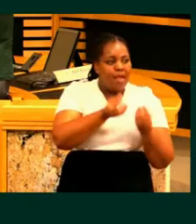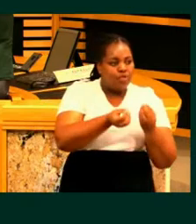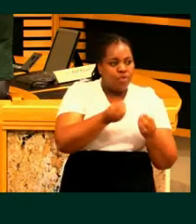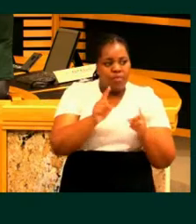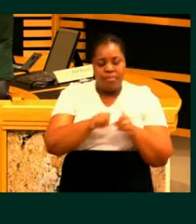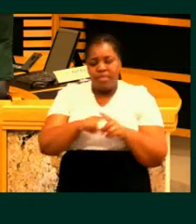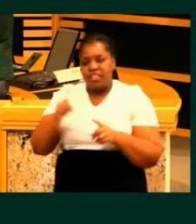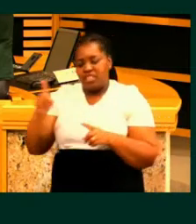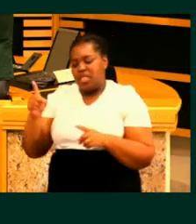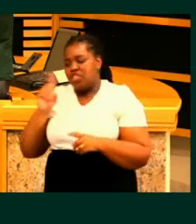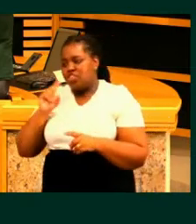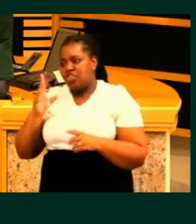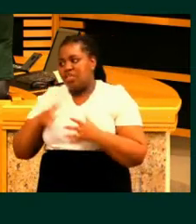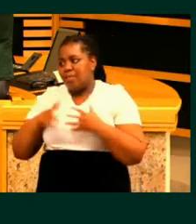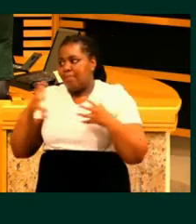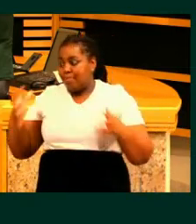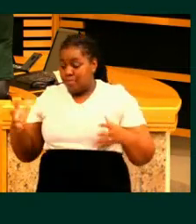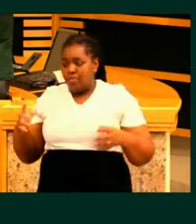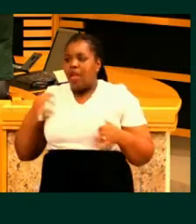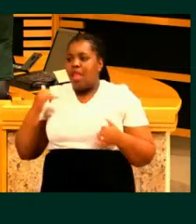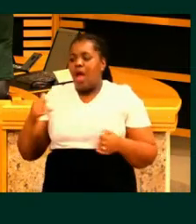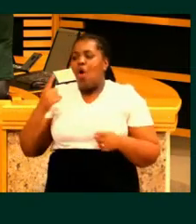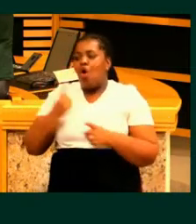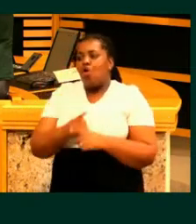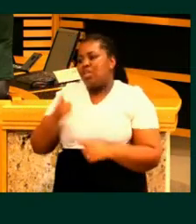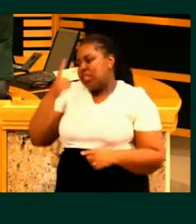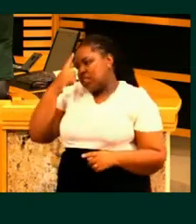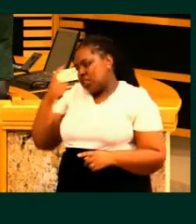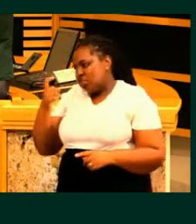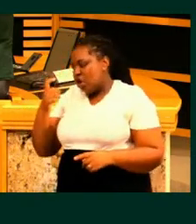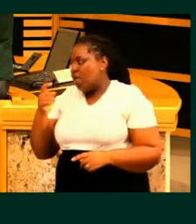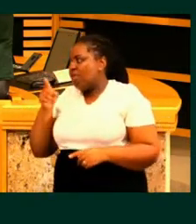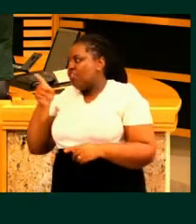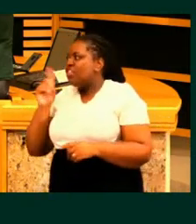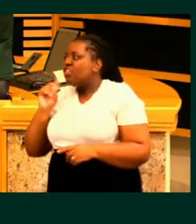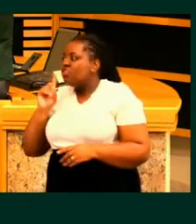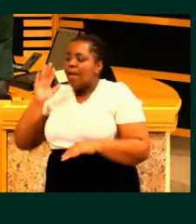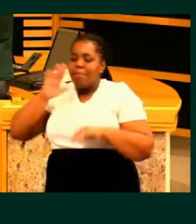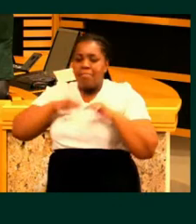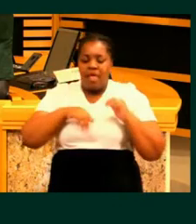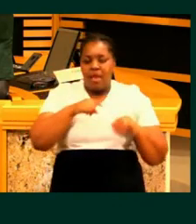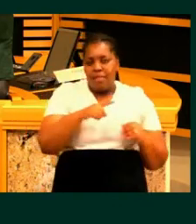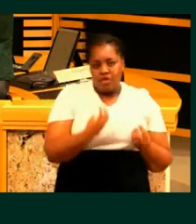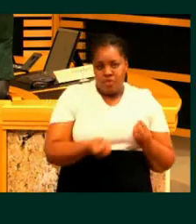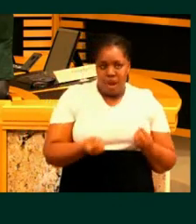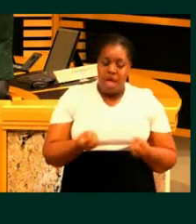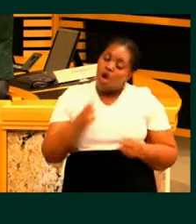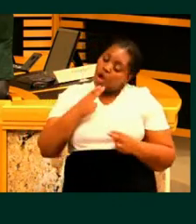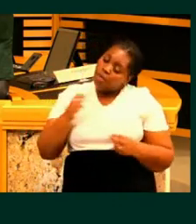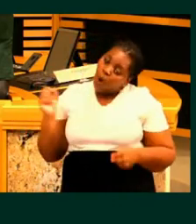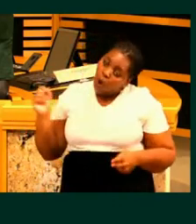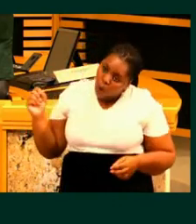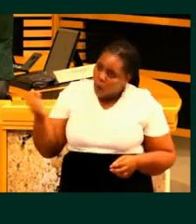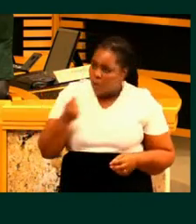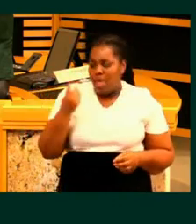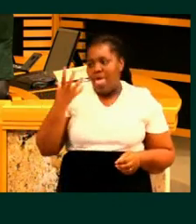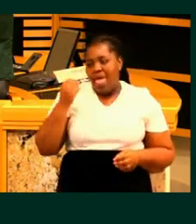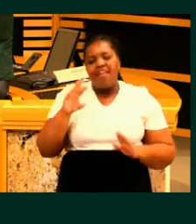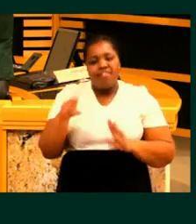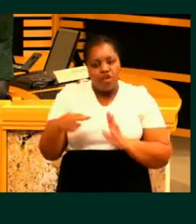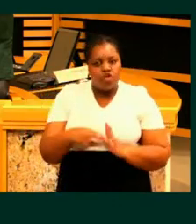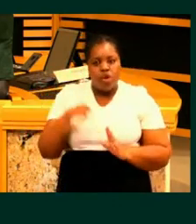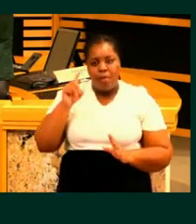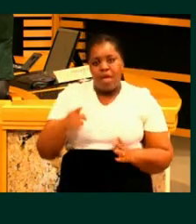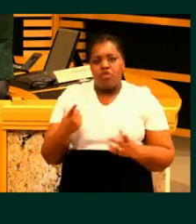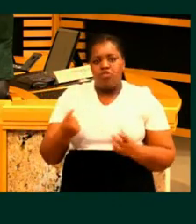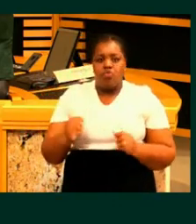is huge and teachers are often believed over students honorable speaker everyone has a role to play in